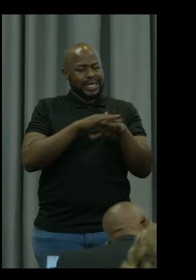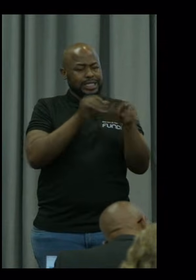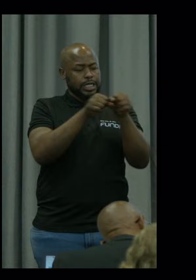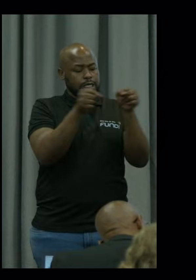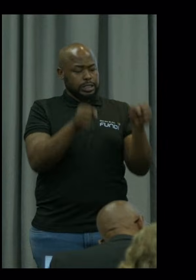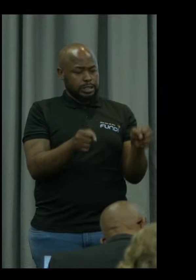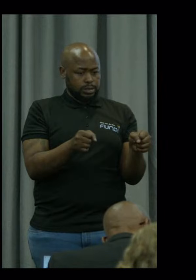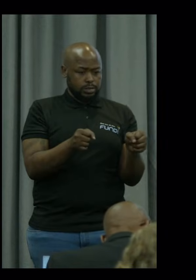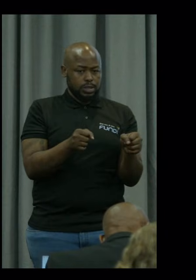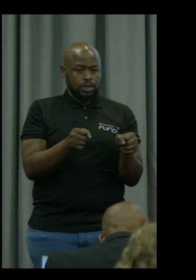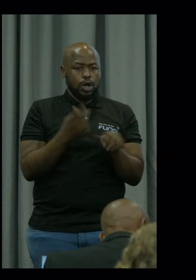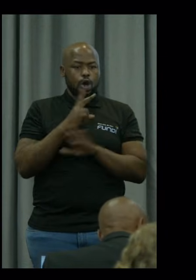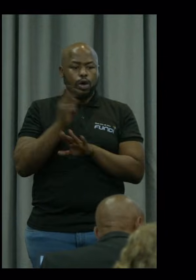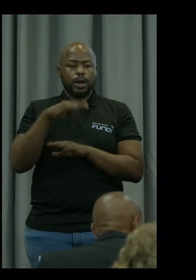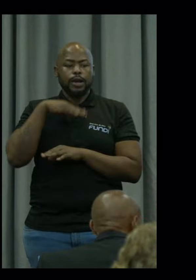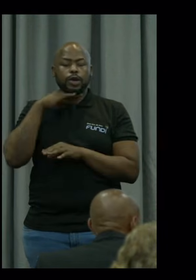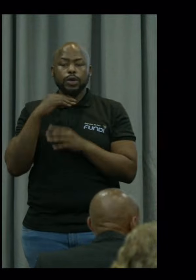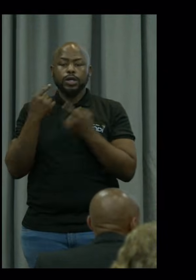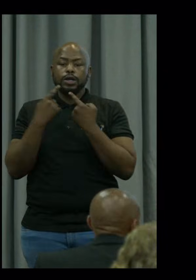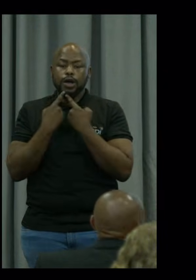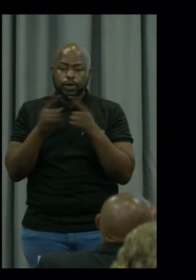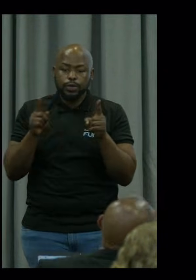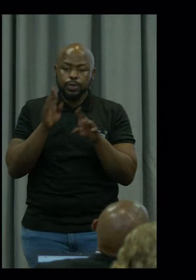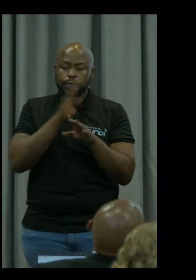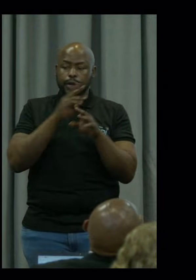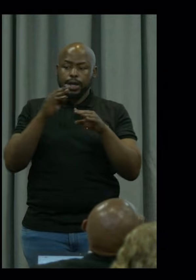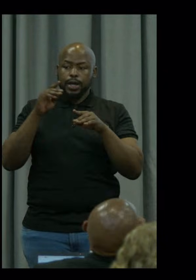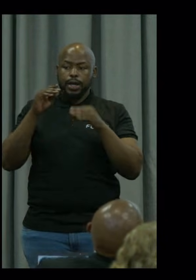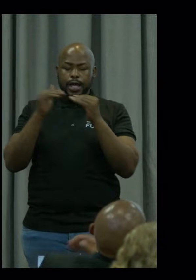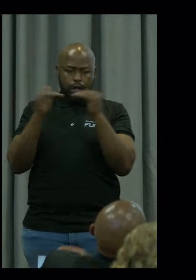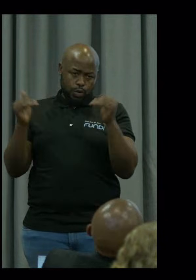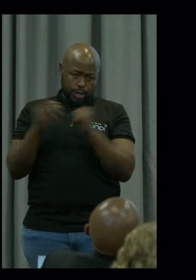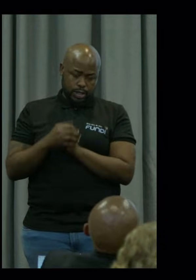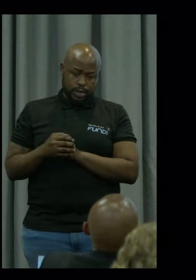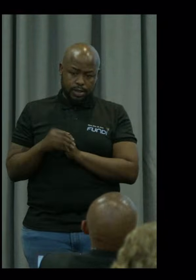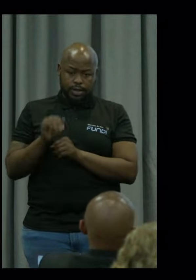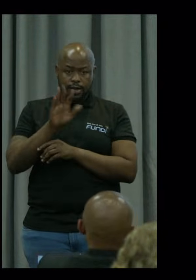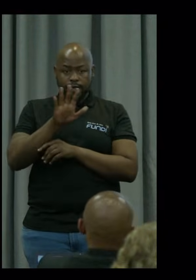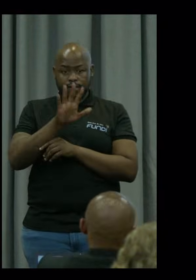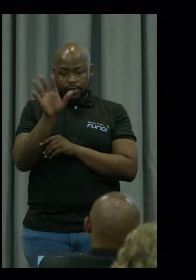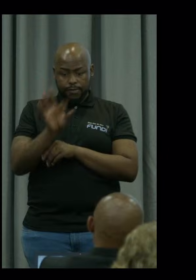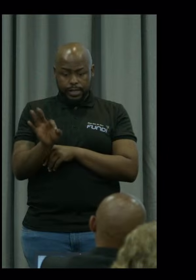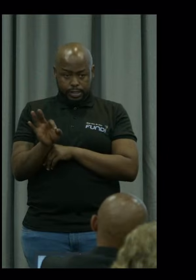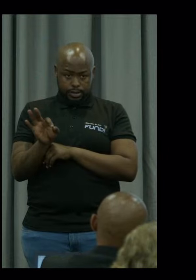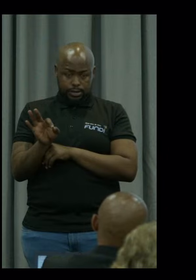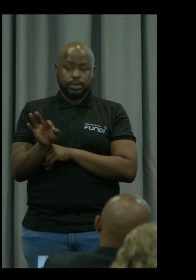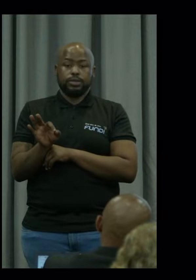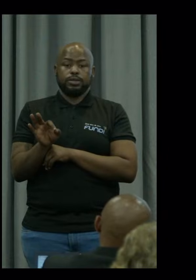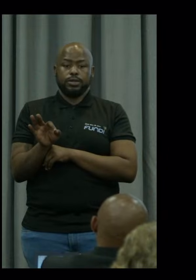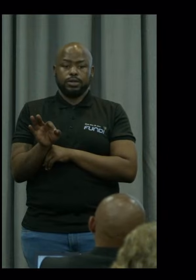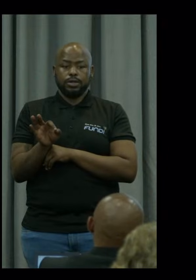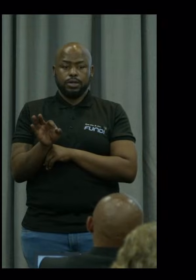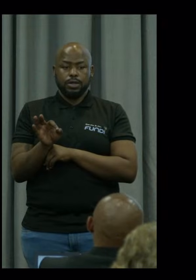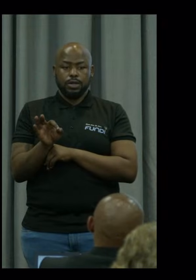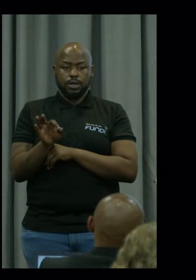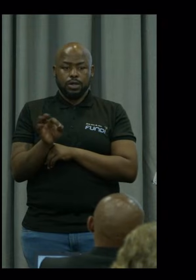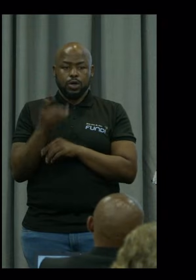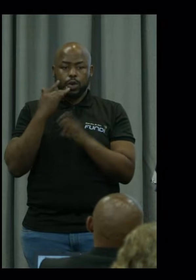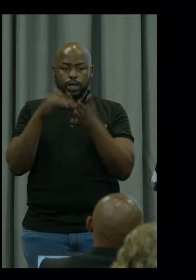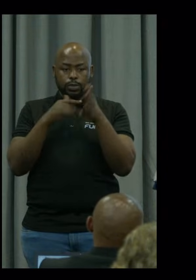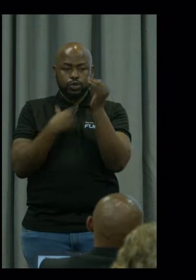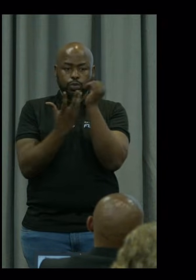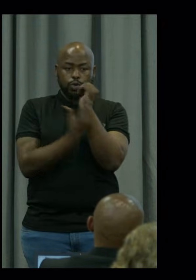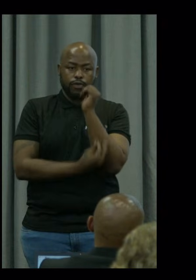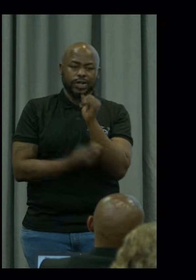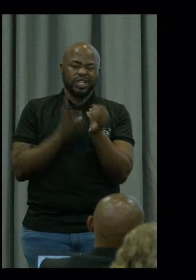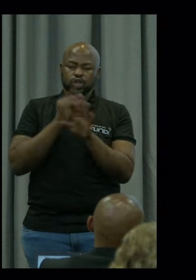rather than adequately addressing inequalities. Now, 5% reallocation, according to poverty, is not adequate. That's